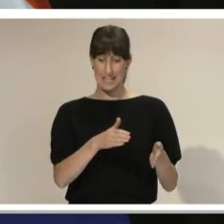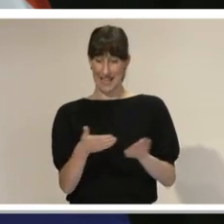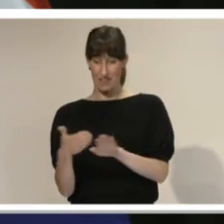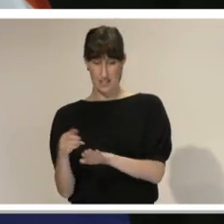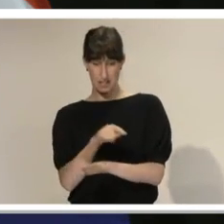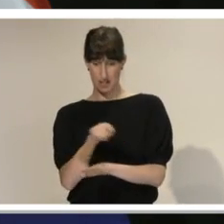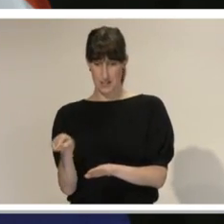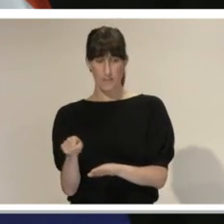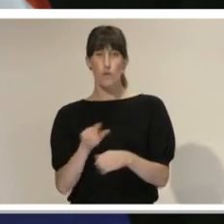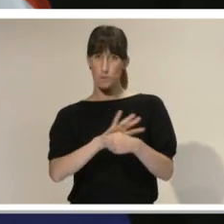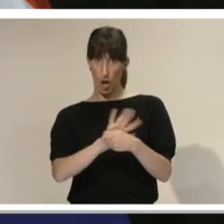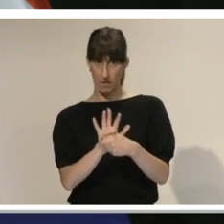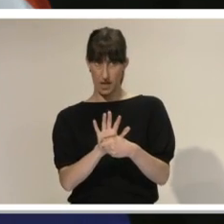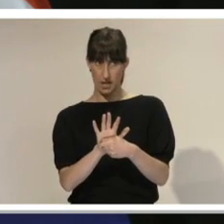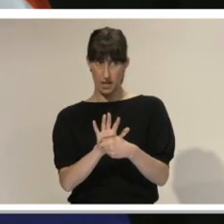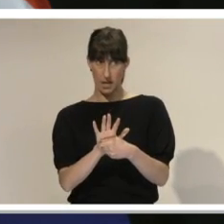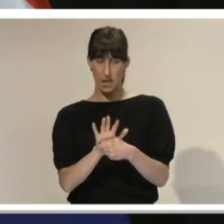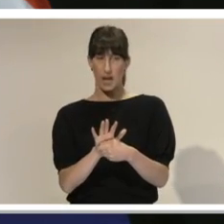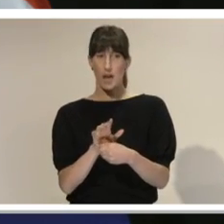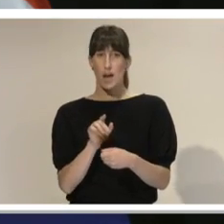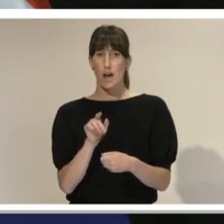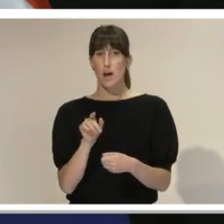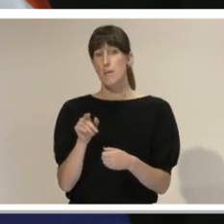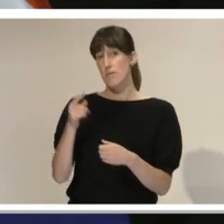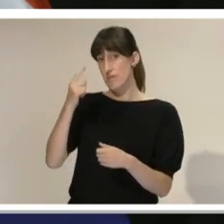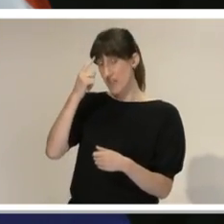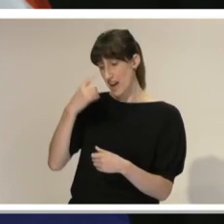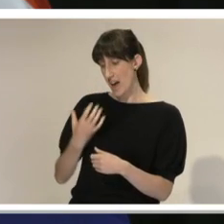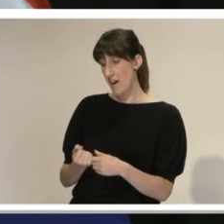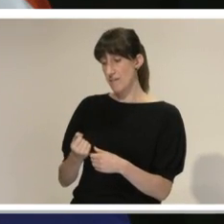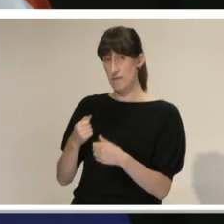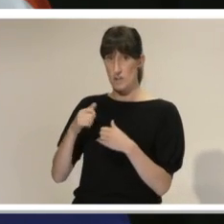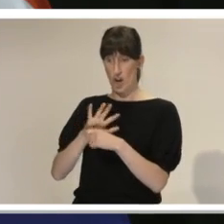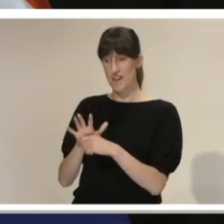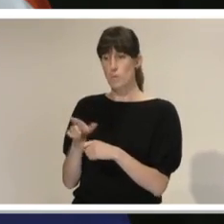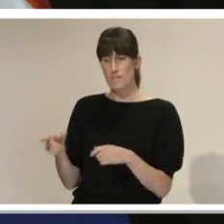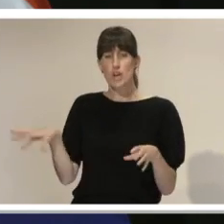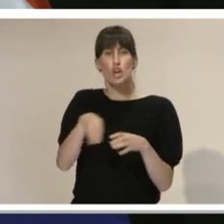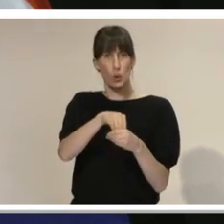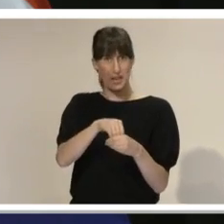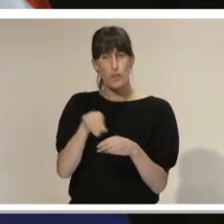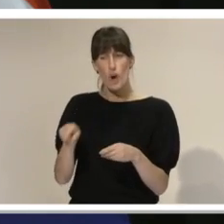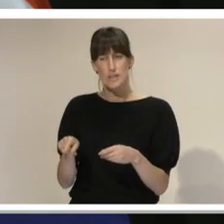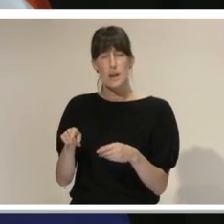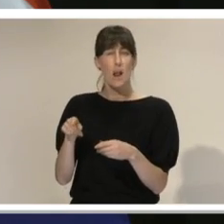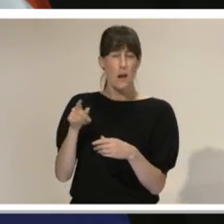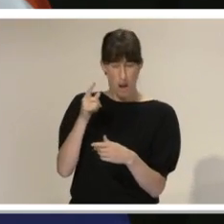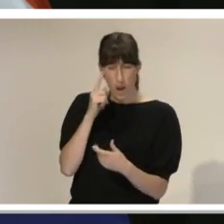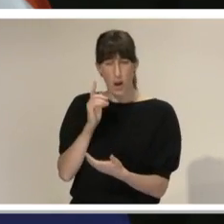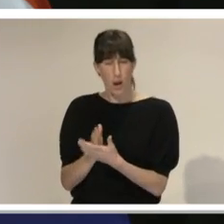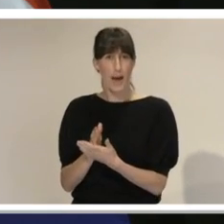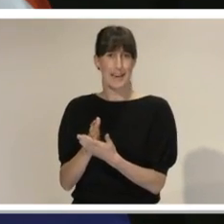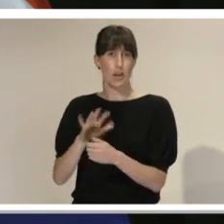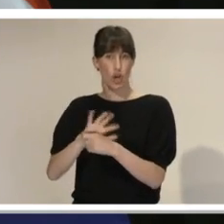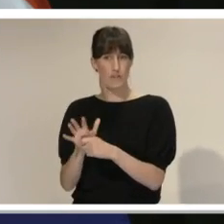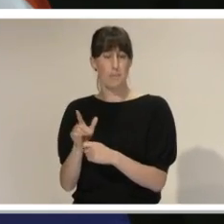as COVID-19, including a number of probable cases, even where the testing was negative, but we felt it was likely to be a case. Considered